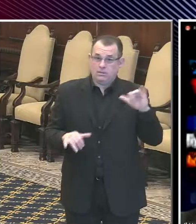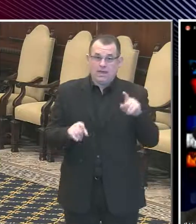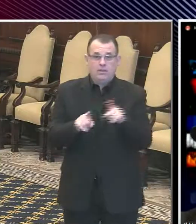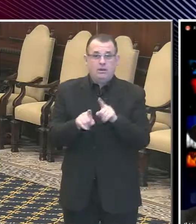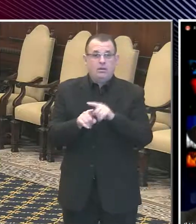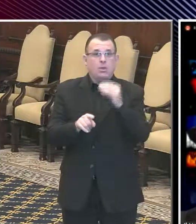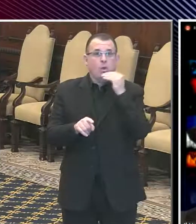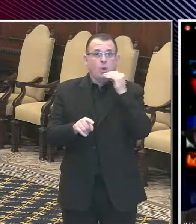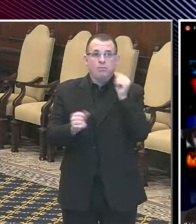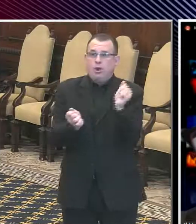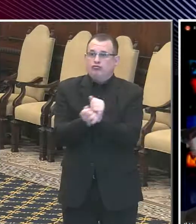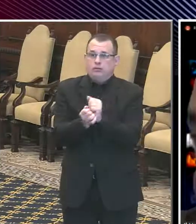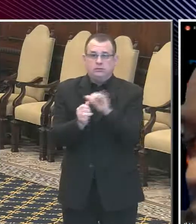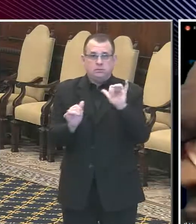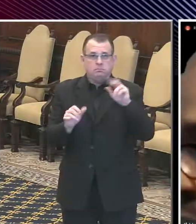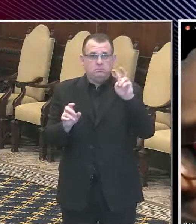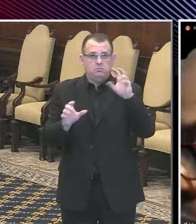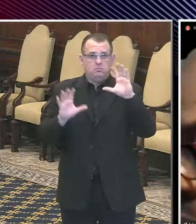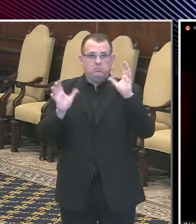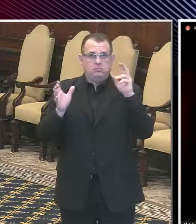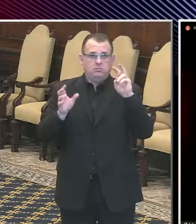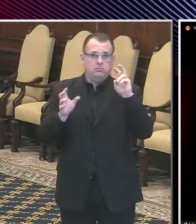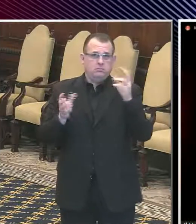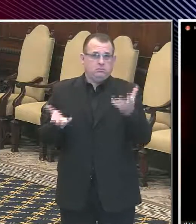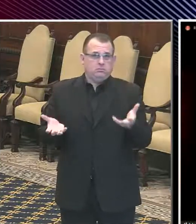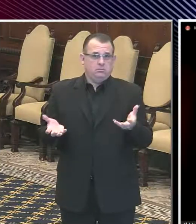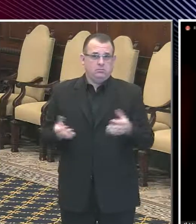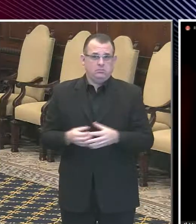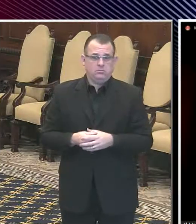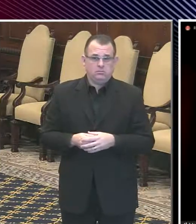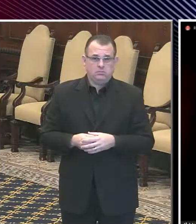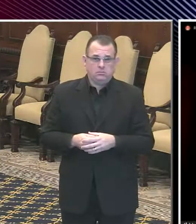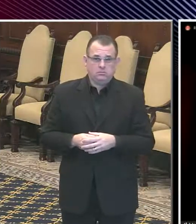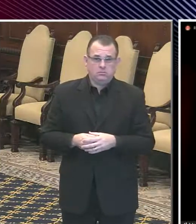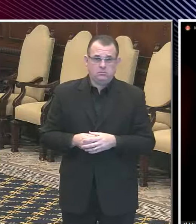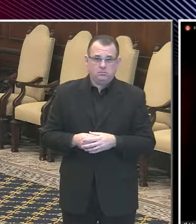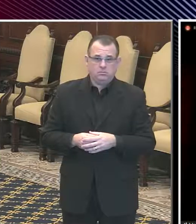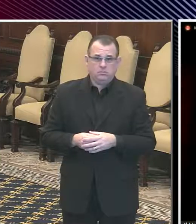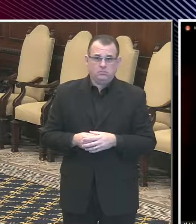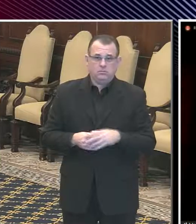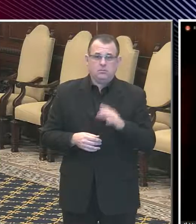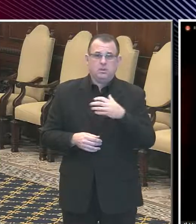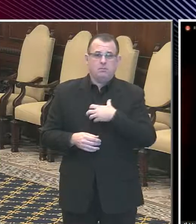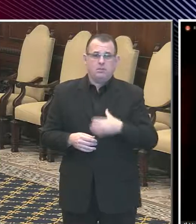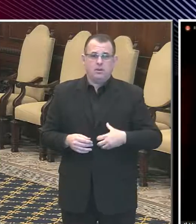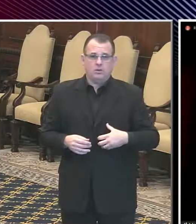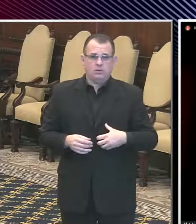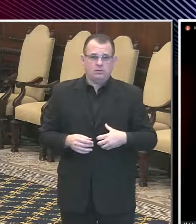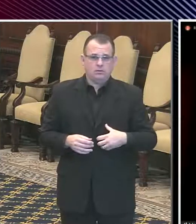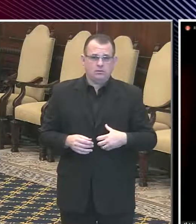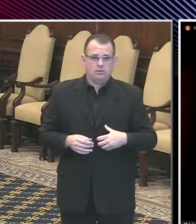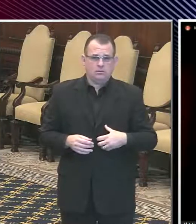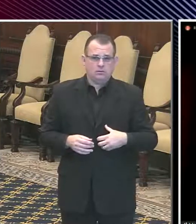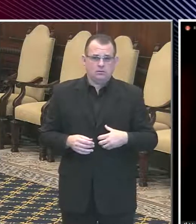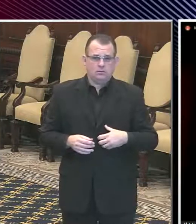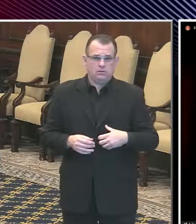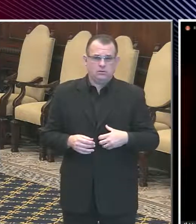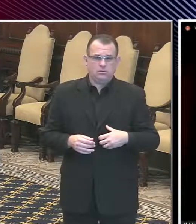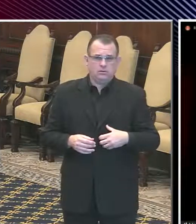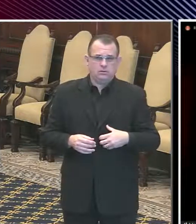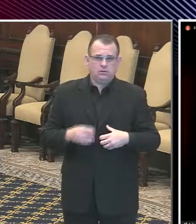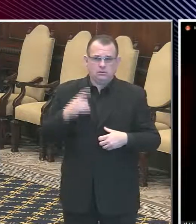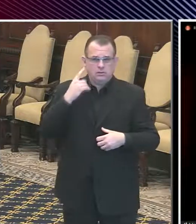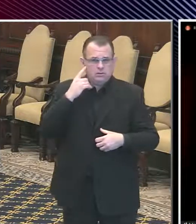get a comment from both of you. Well, I'm not a lawyer. We have an extremely terrific